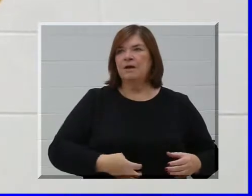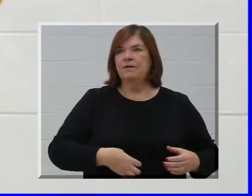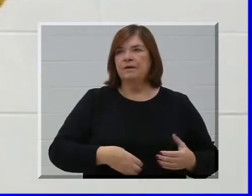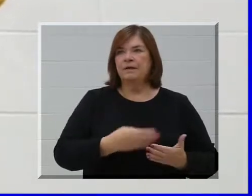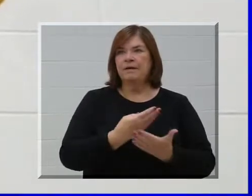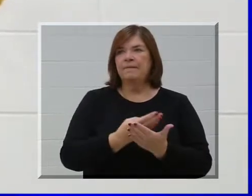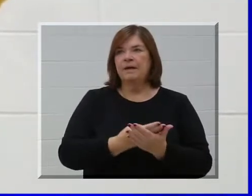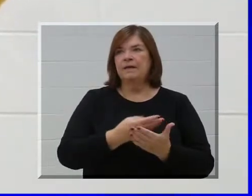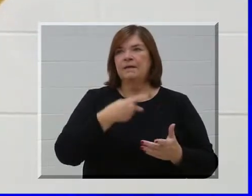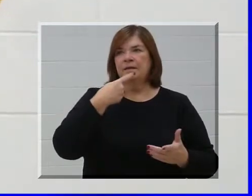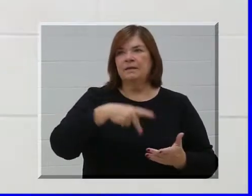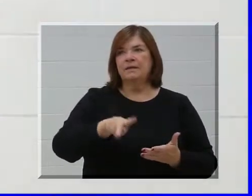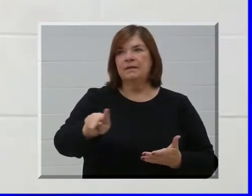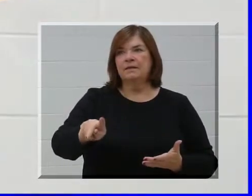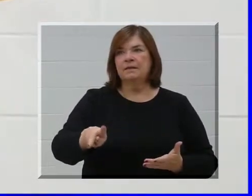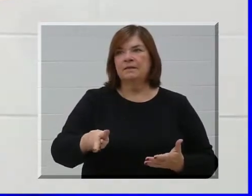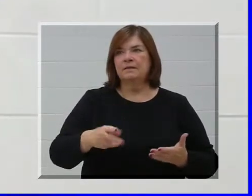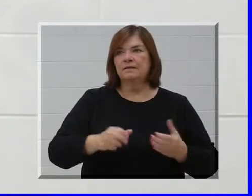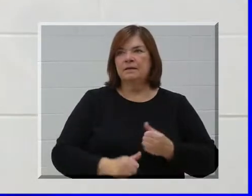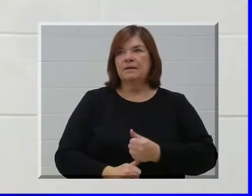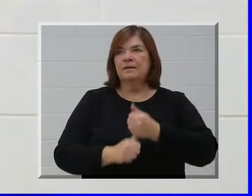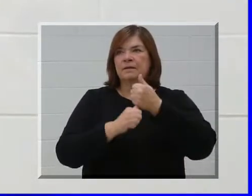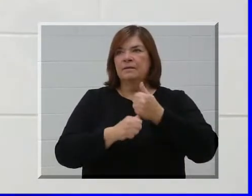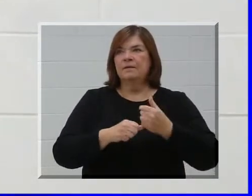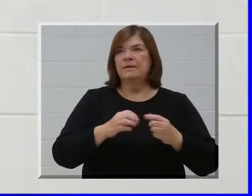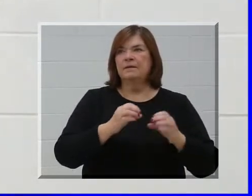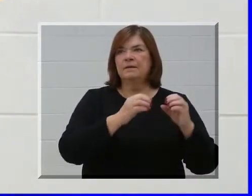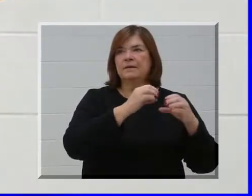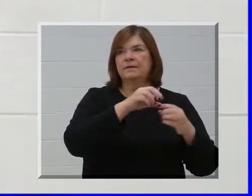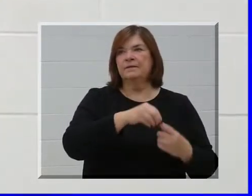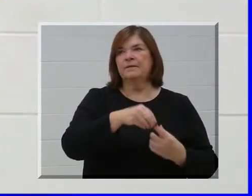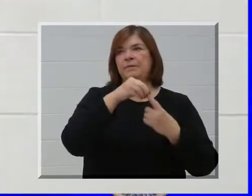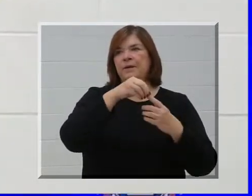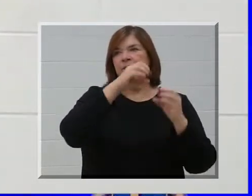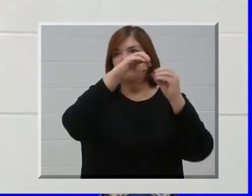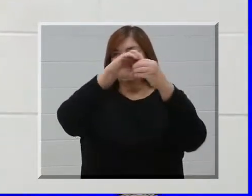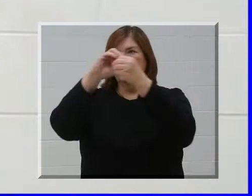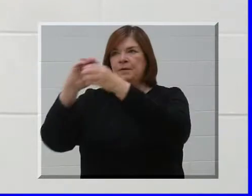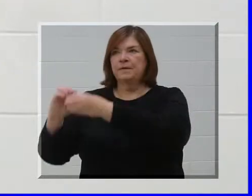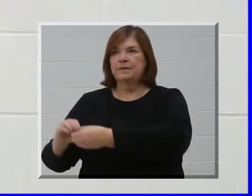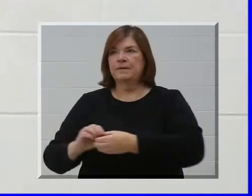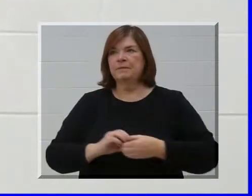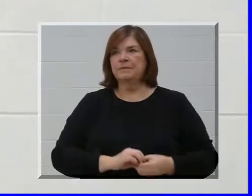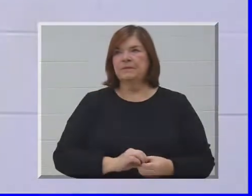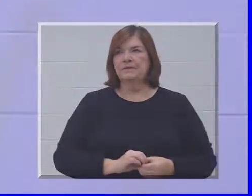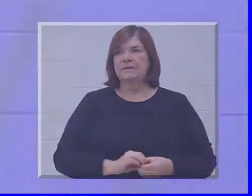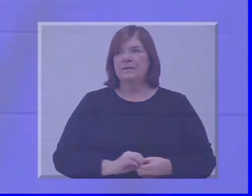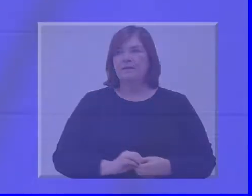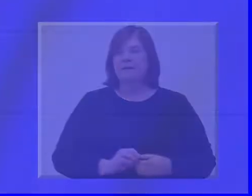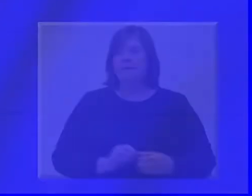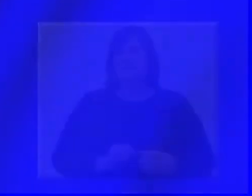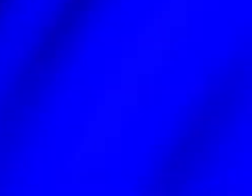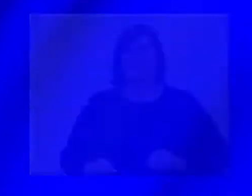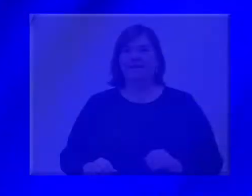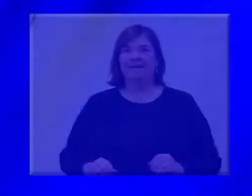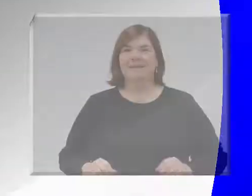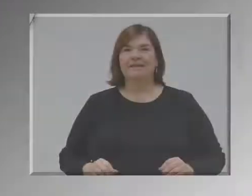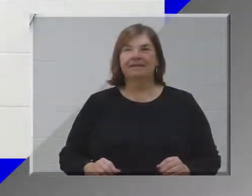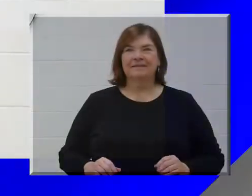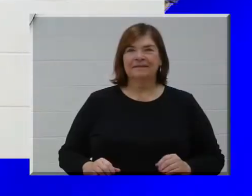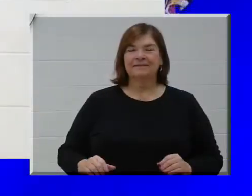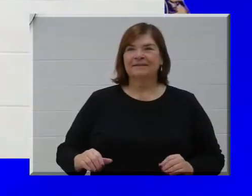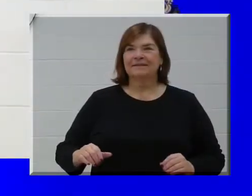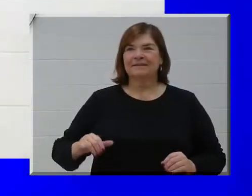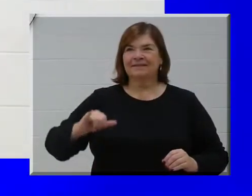support Special Olympics, provide disaster relief here at home and around the world, protect the environment? I thought